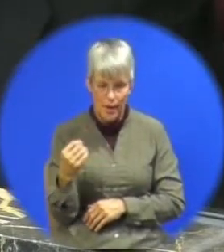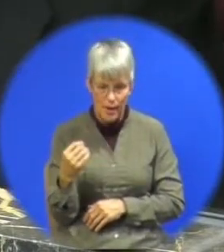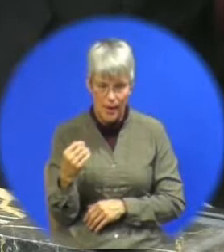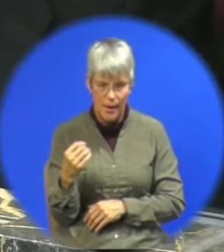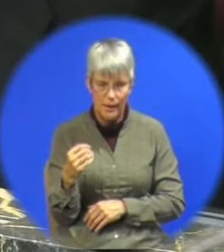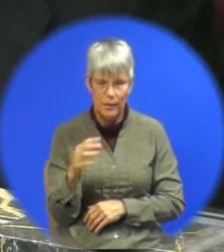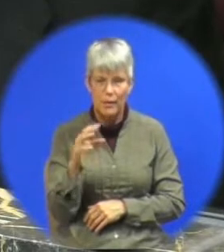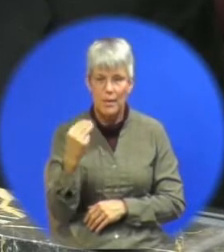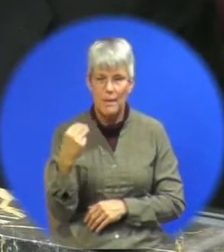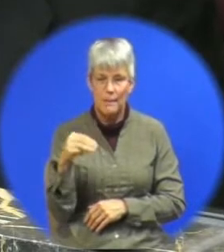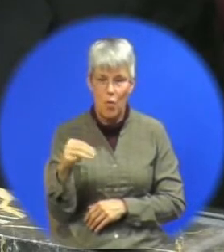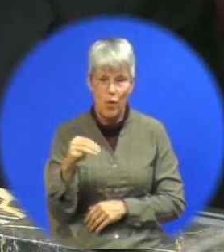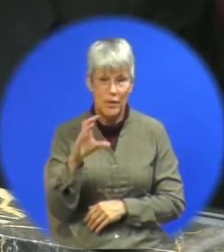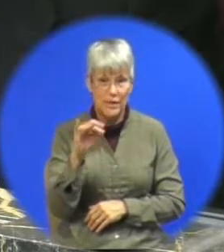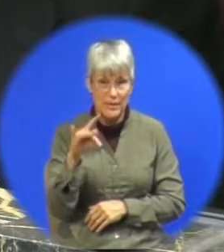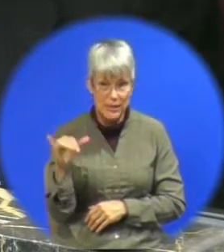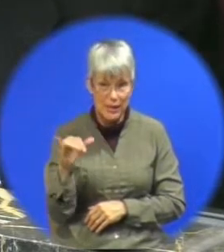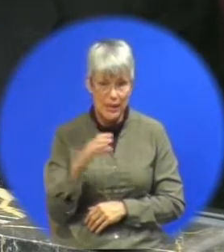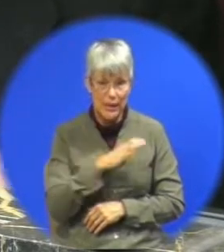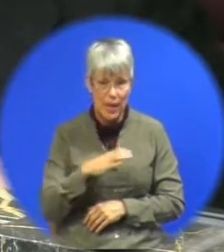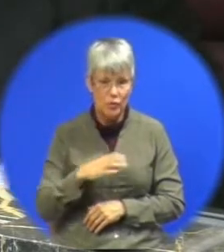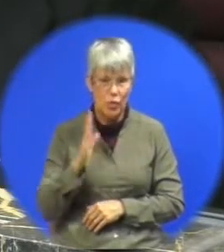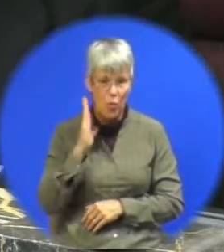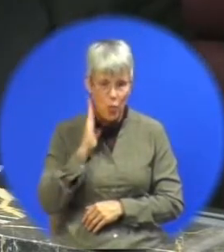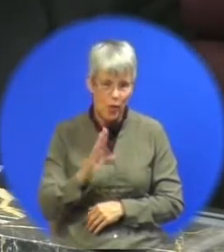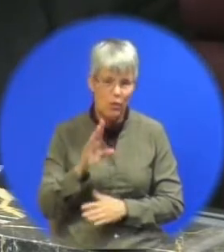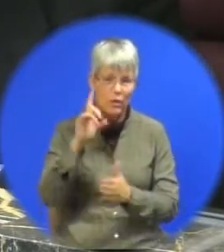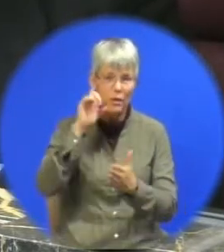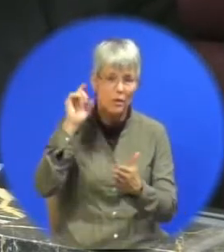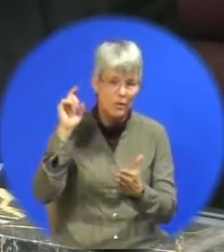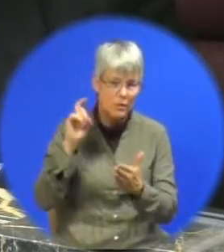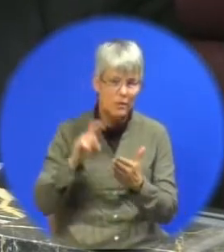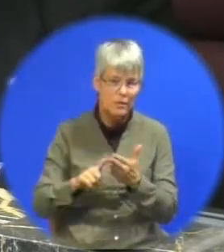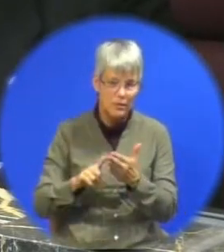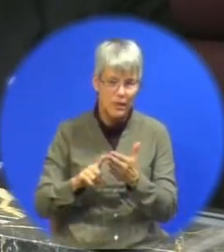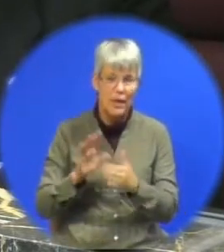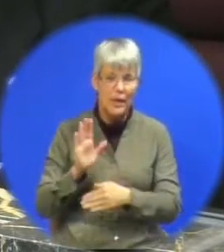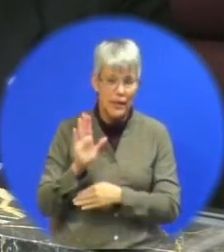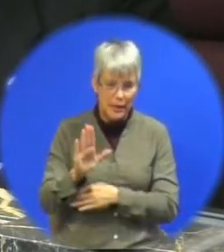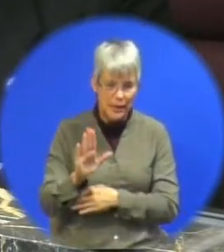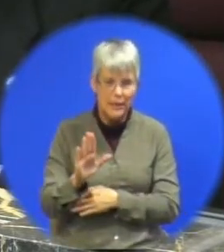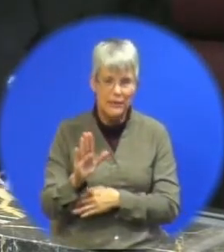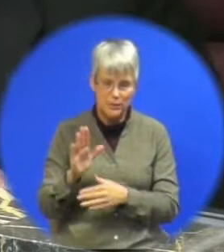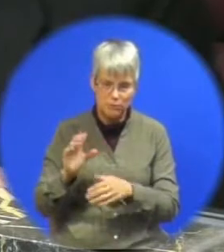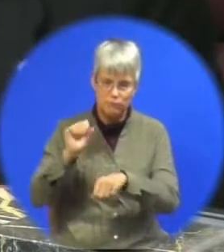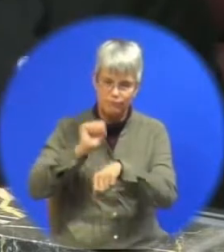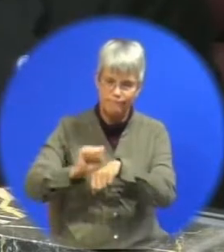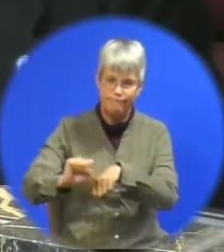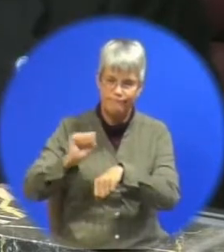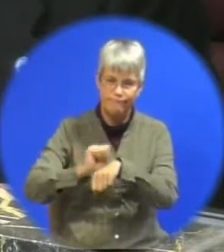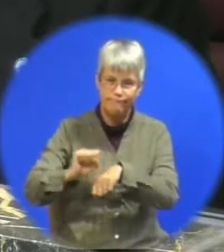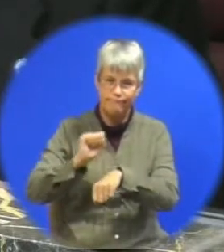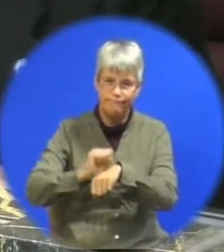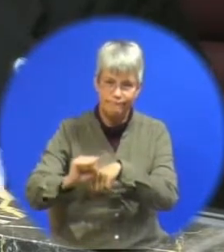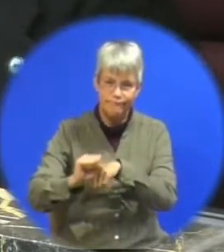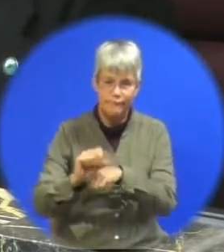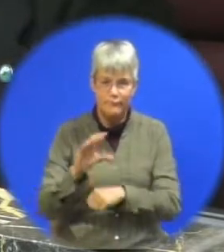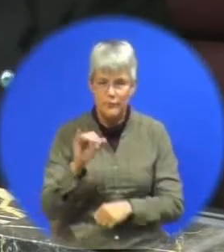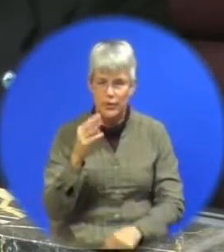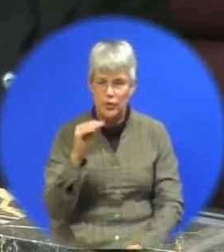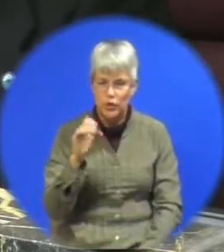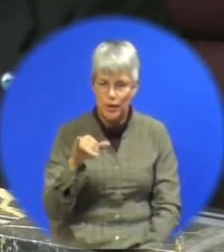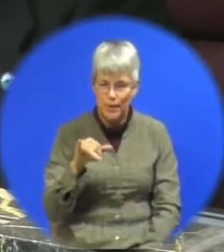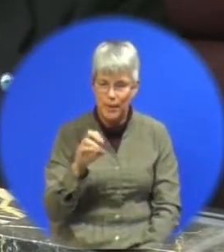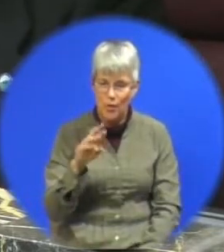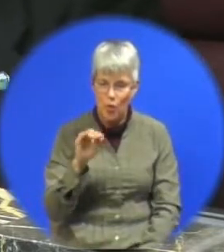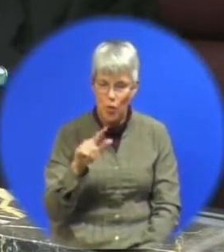City Council wishes to officially recognize the contributions of Jimmy Earl Franklin and express their appreciation for a